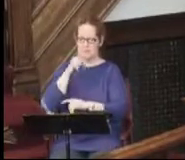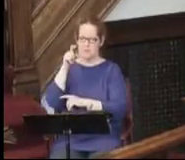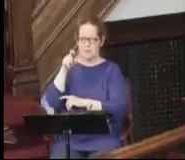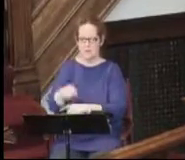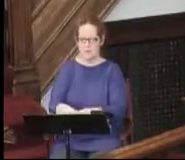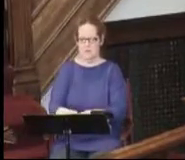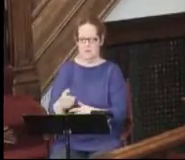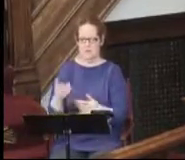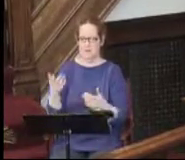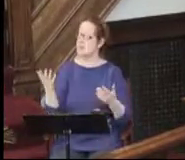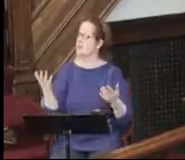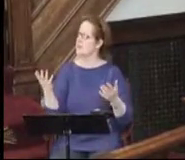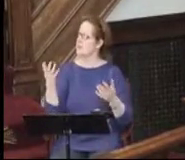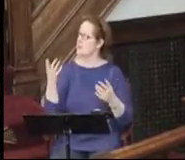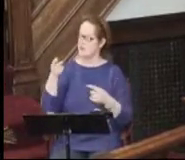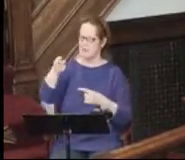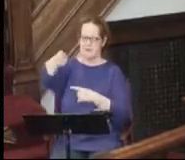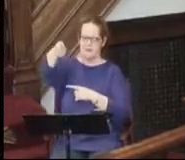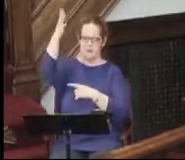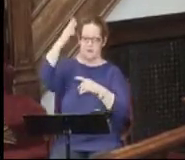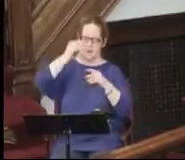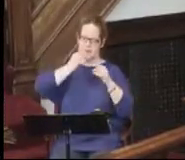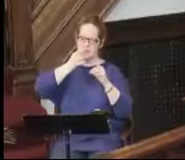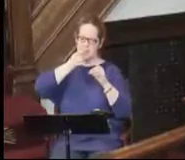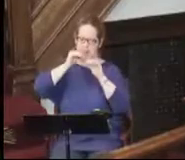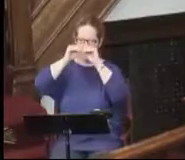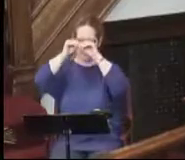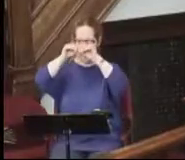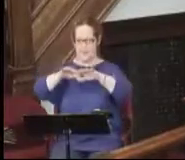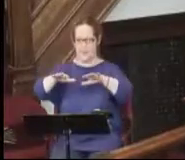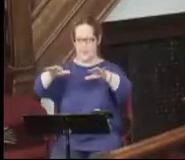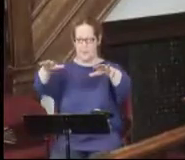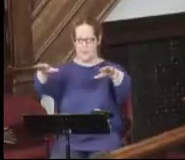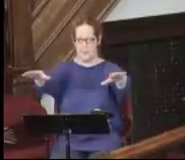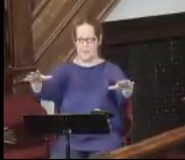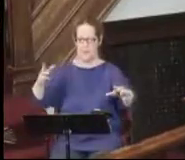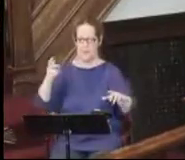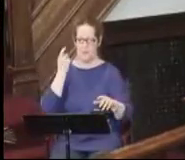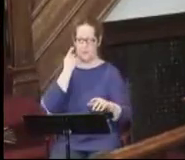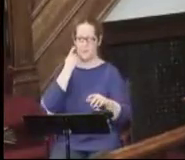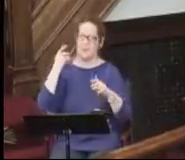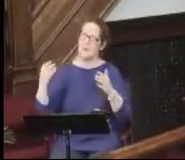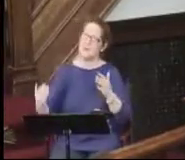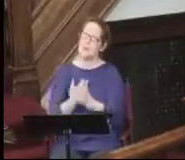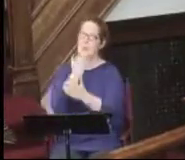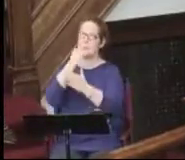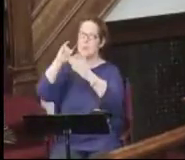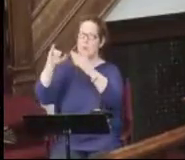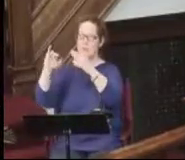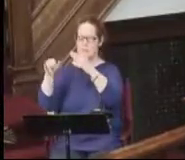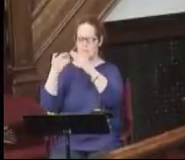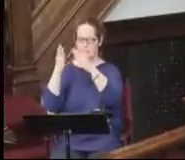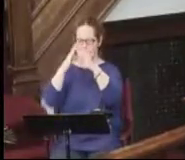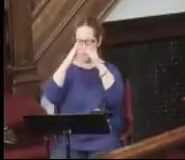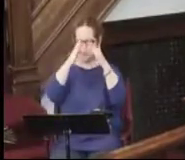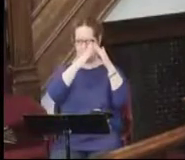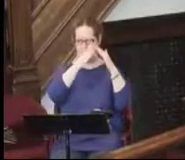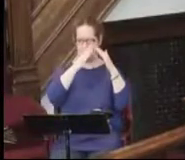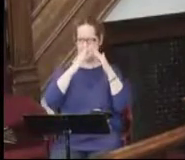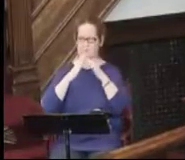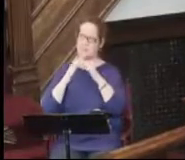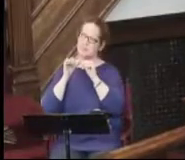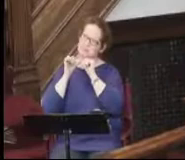or sun to shine by day. It was the